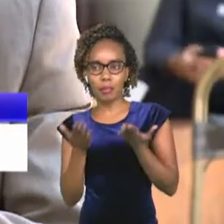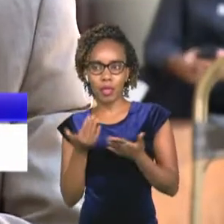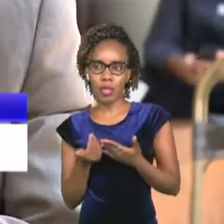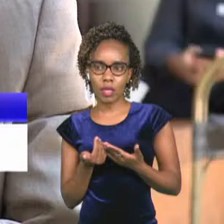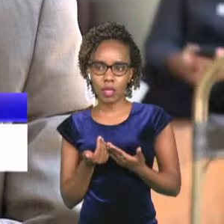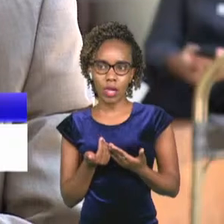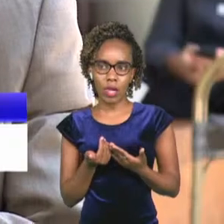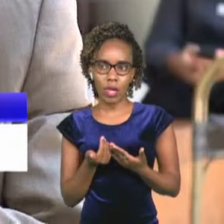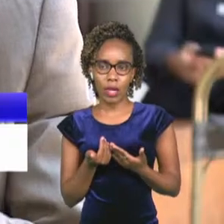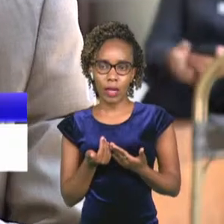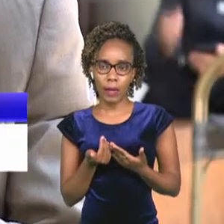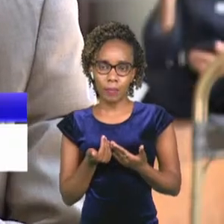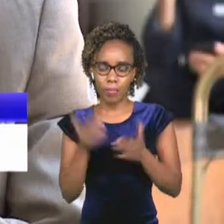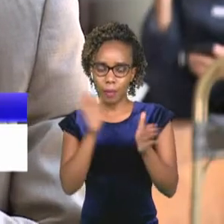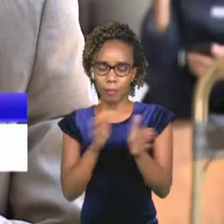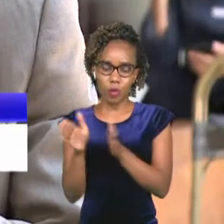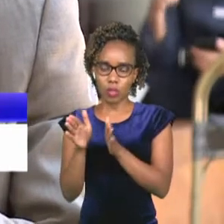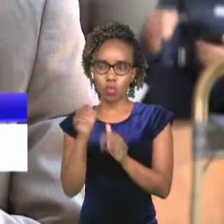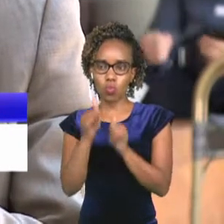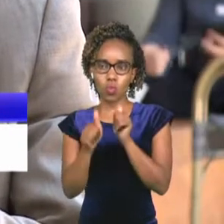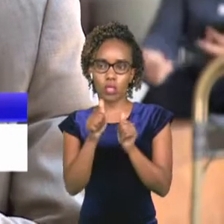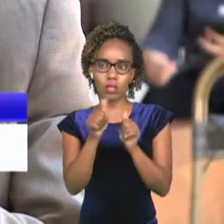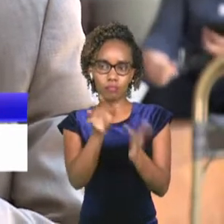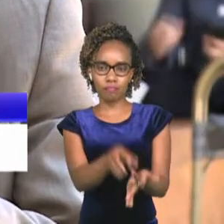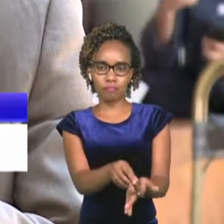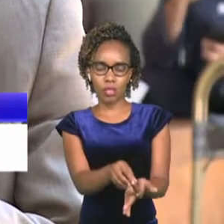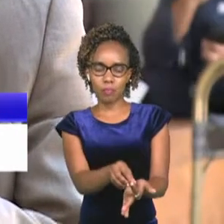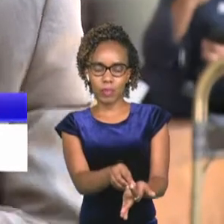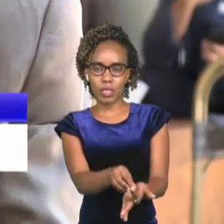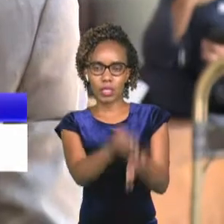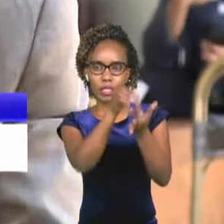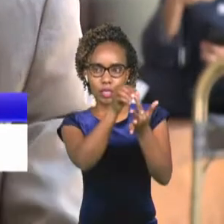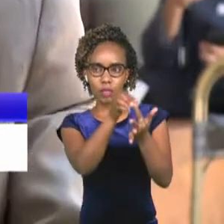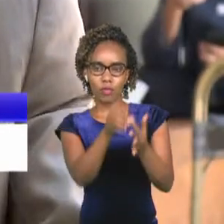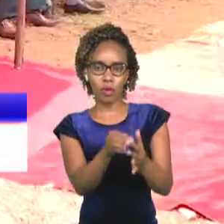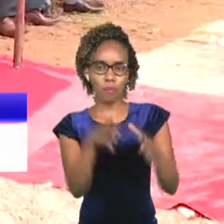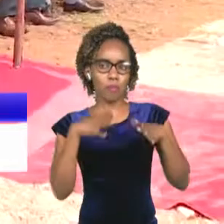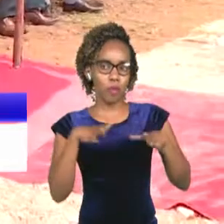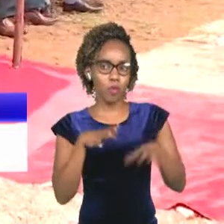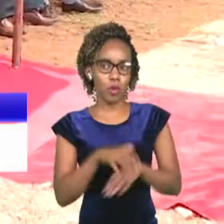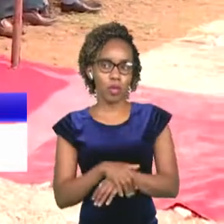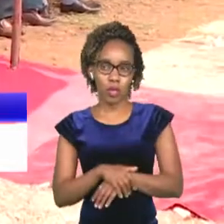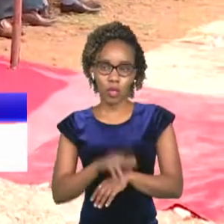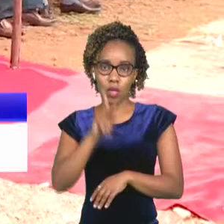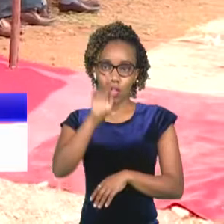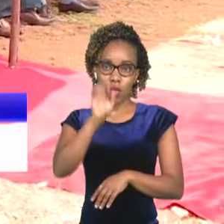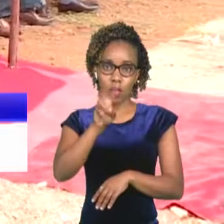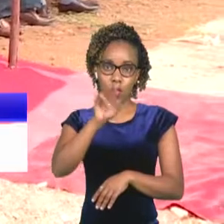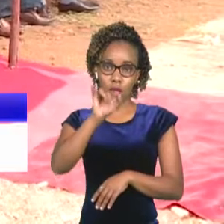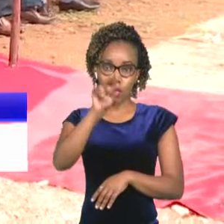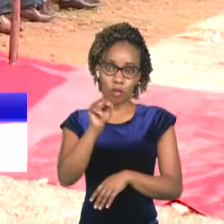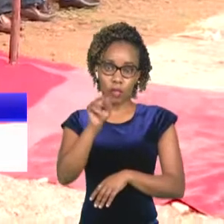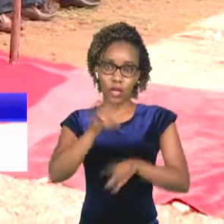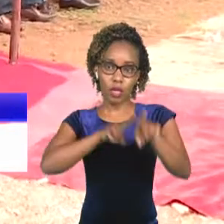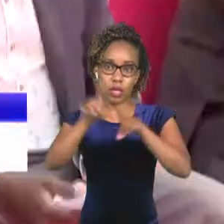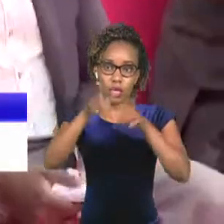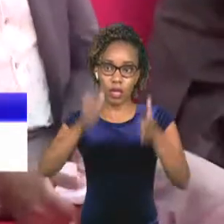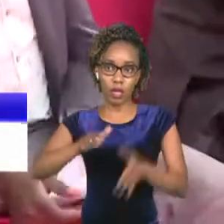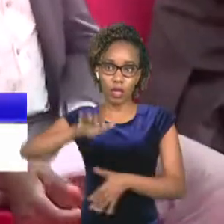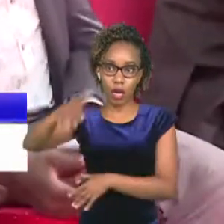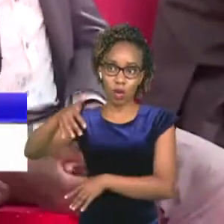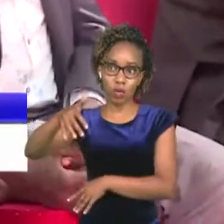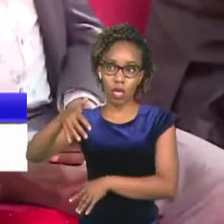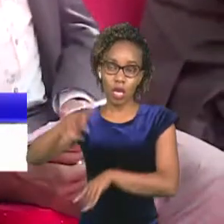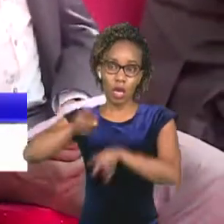as a process that is exclusive for a specific club of people. Kevin Osindo, Executive Director of County Governance